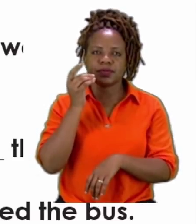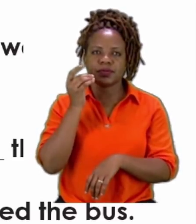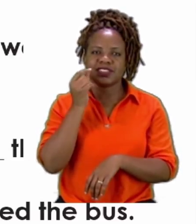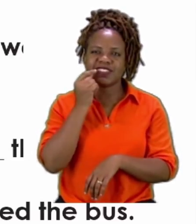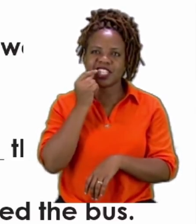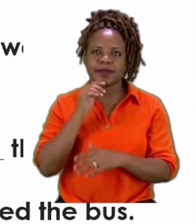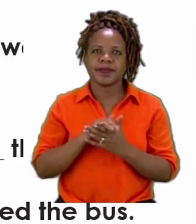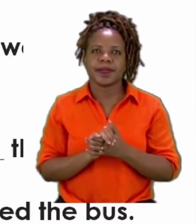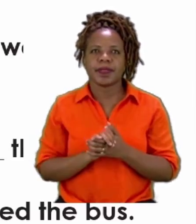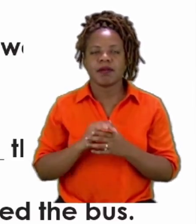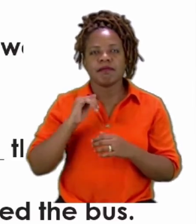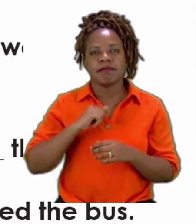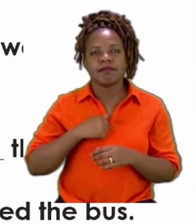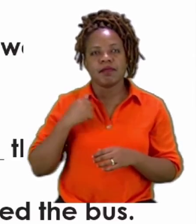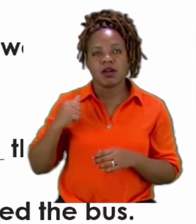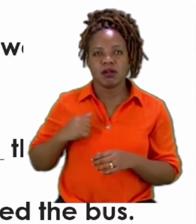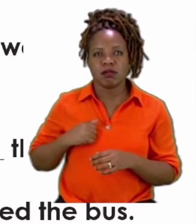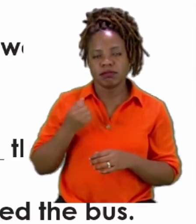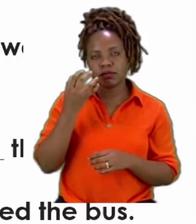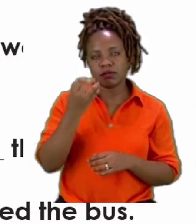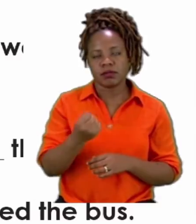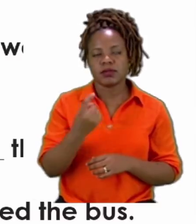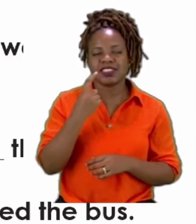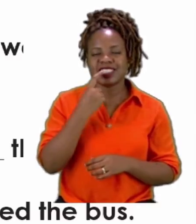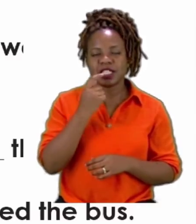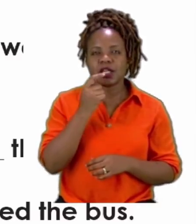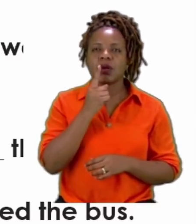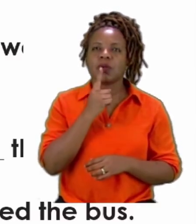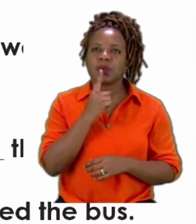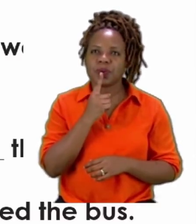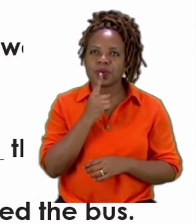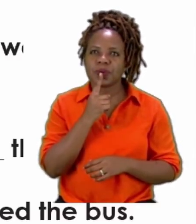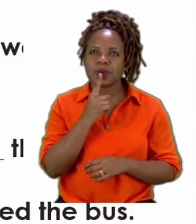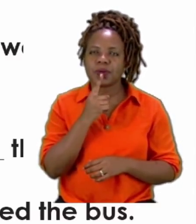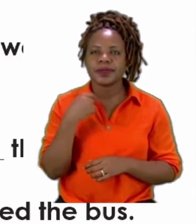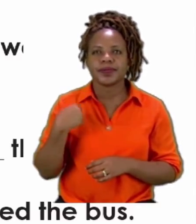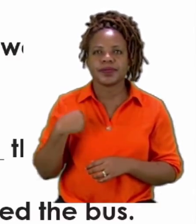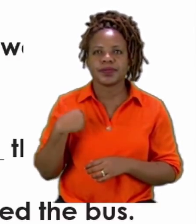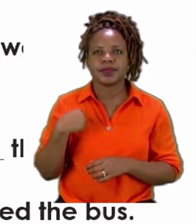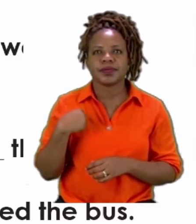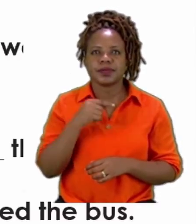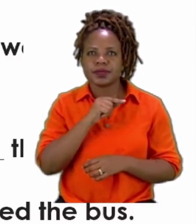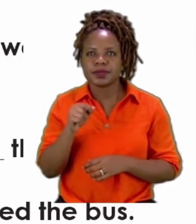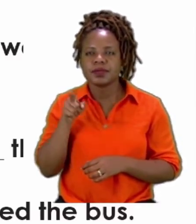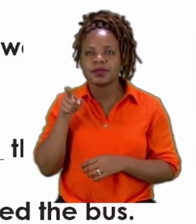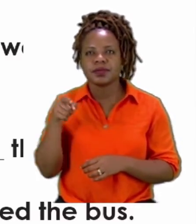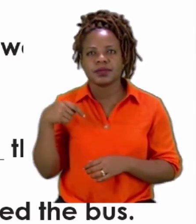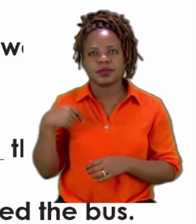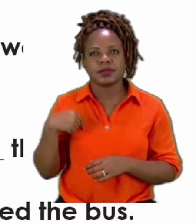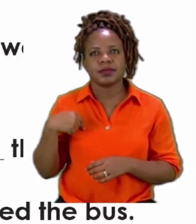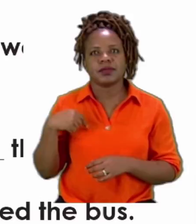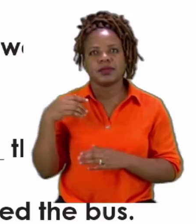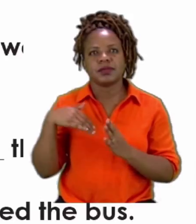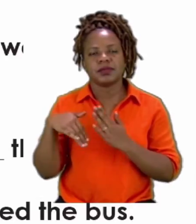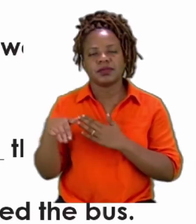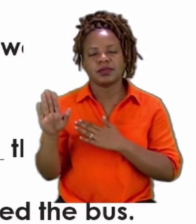My father has a toothache. Dash, he went to the dentist.